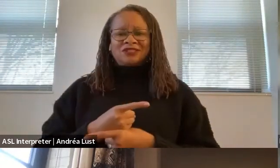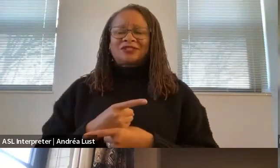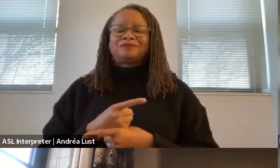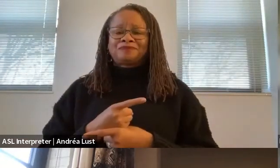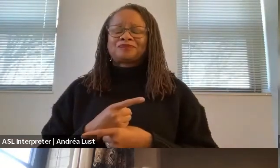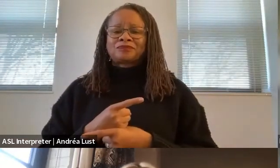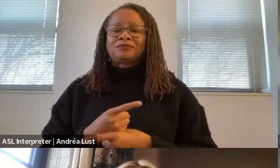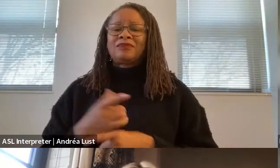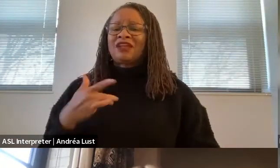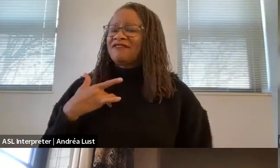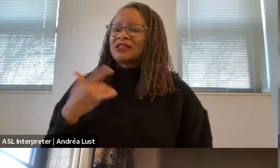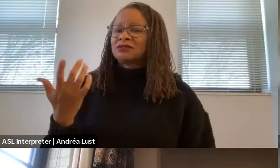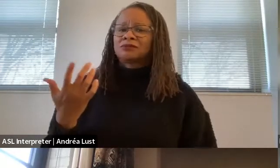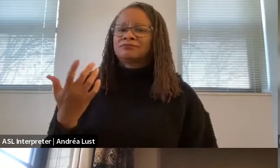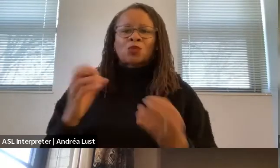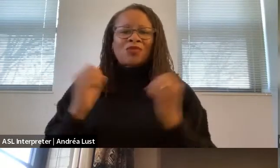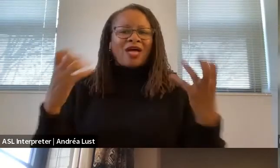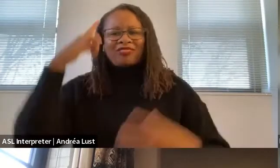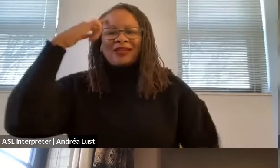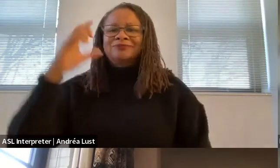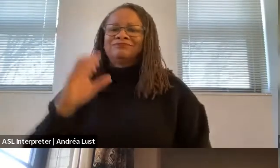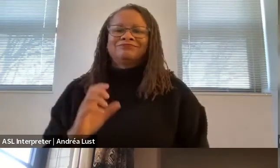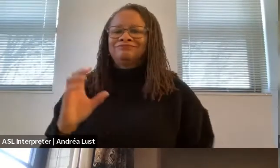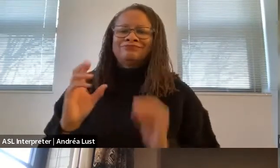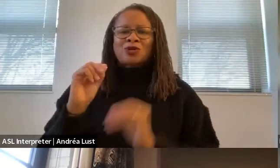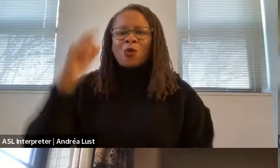be, yeah, it was a no-brainer.